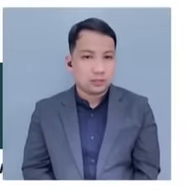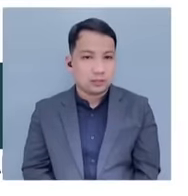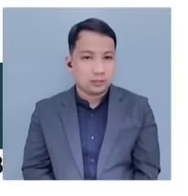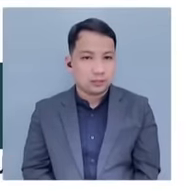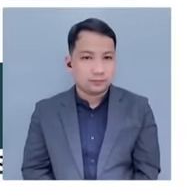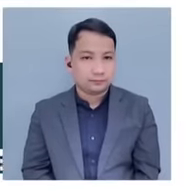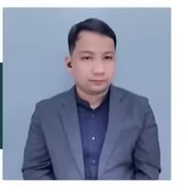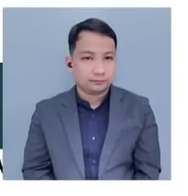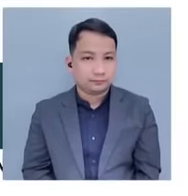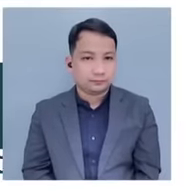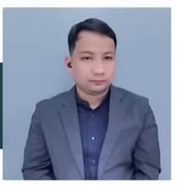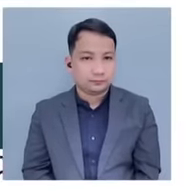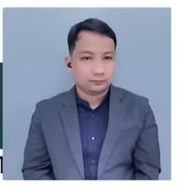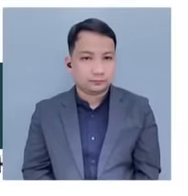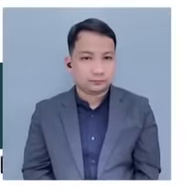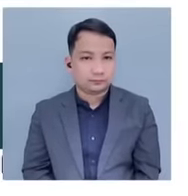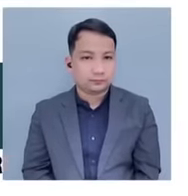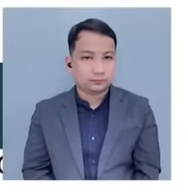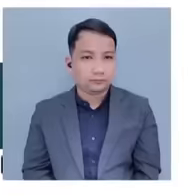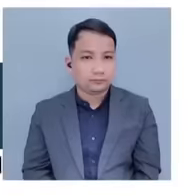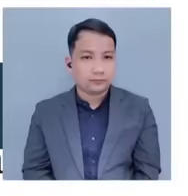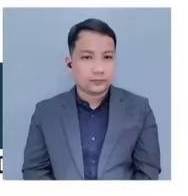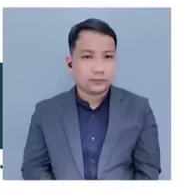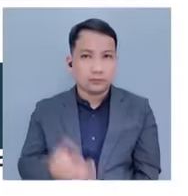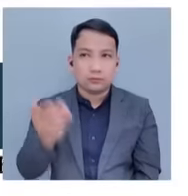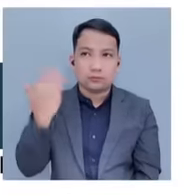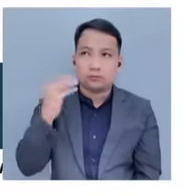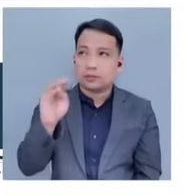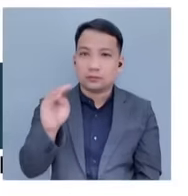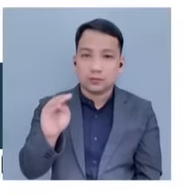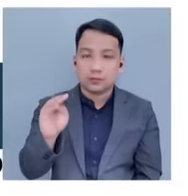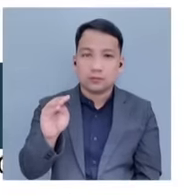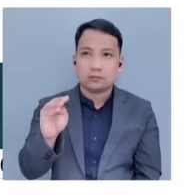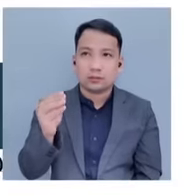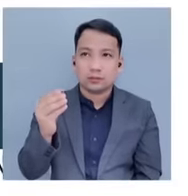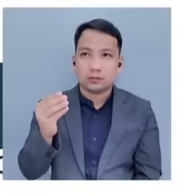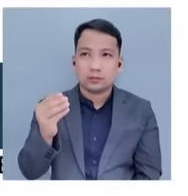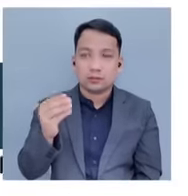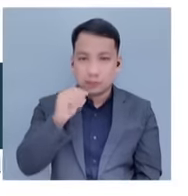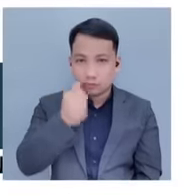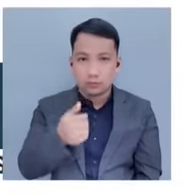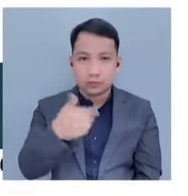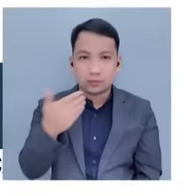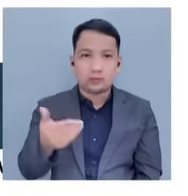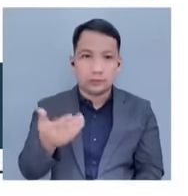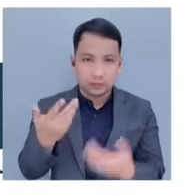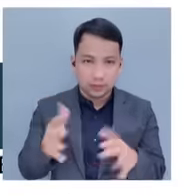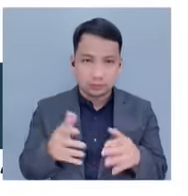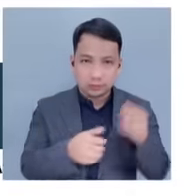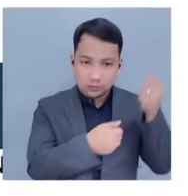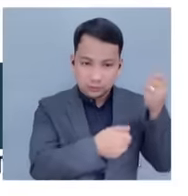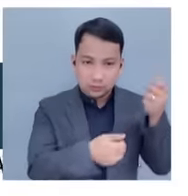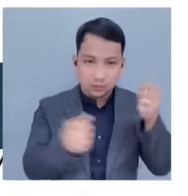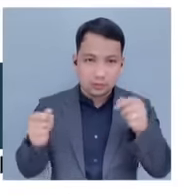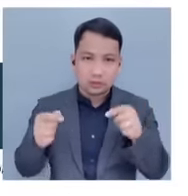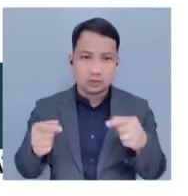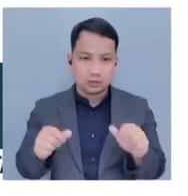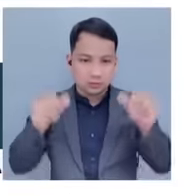yesterday, Monday, after the two rallies, the tirade of the Dutertes were the headline.